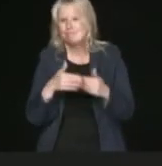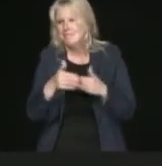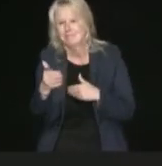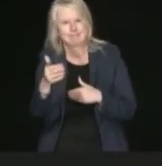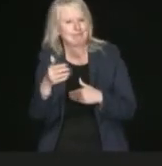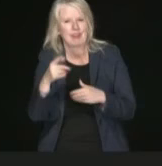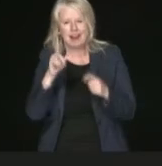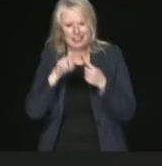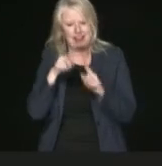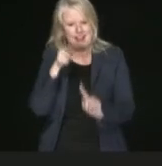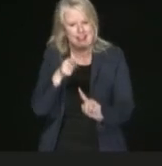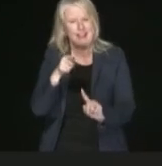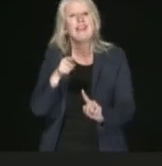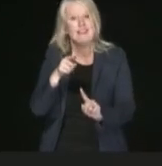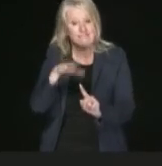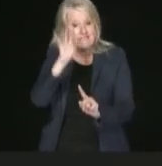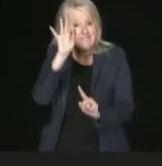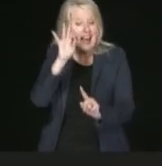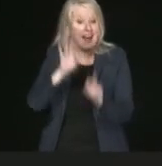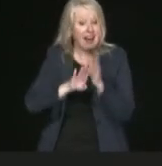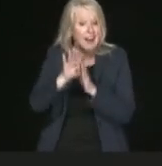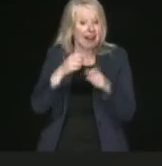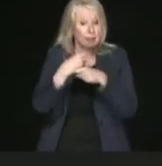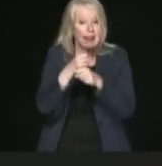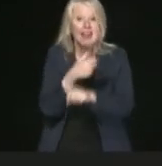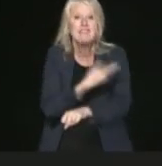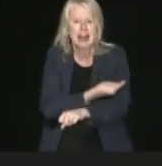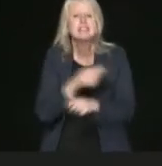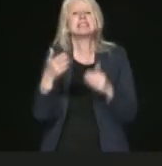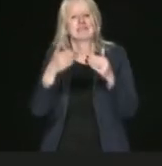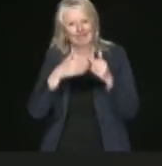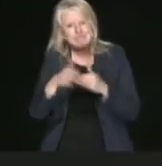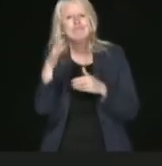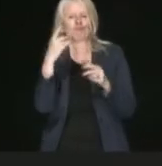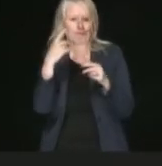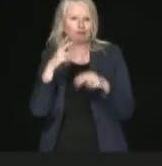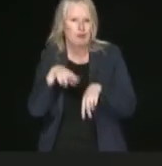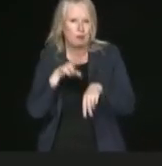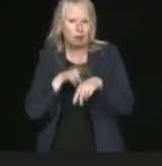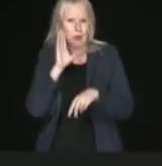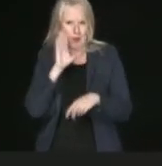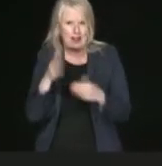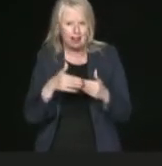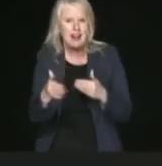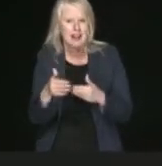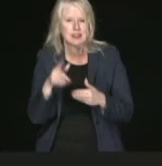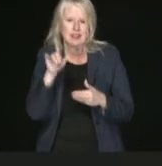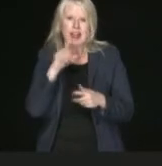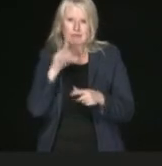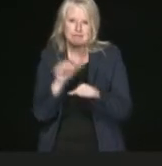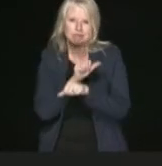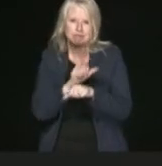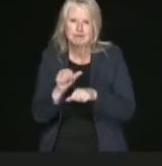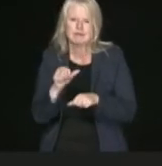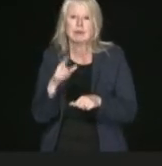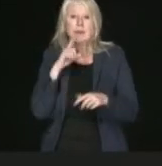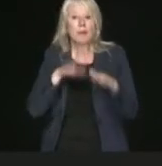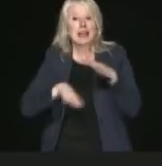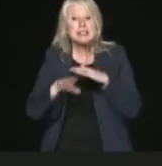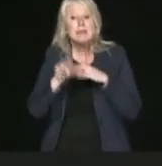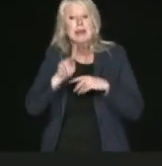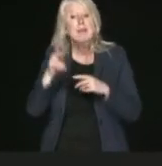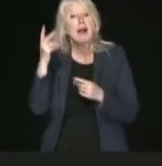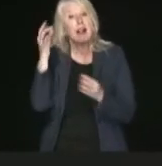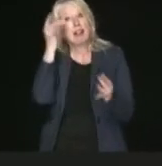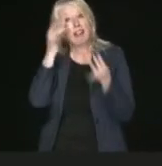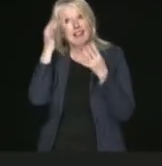we have developed a vaccine for the virus. That is the reality, but the fundamental bottom line that people can reflect